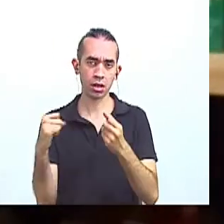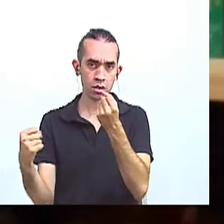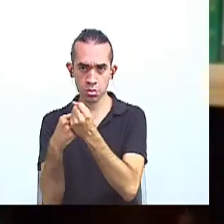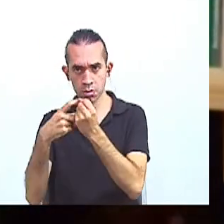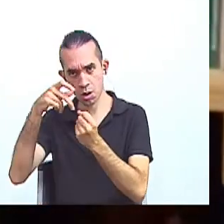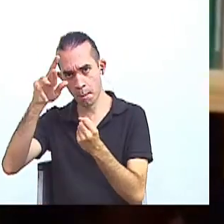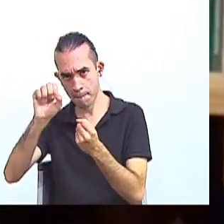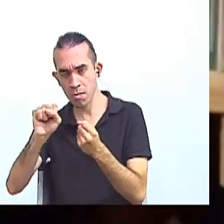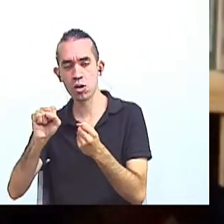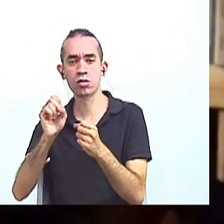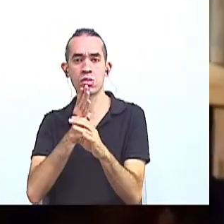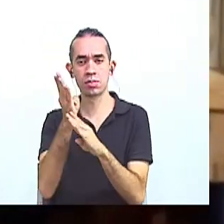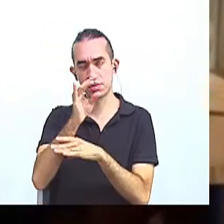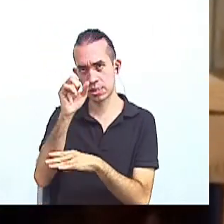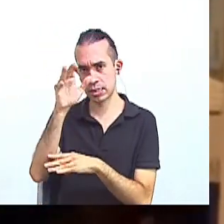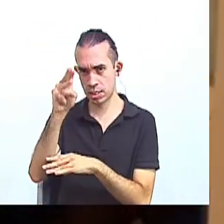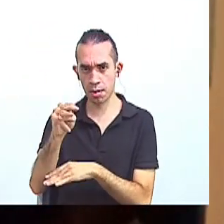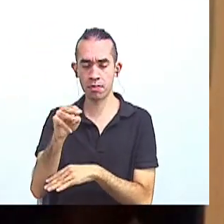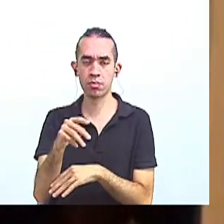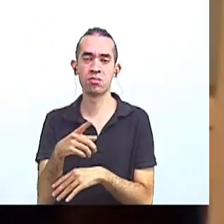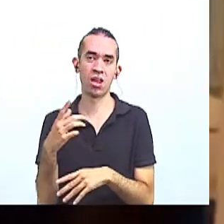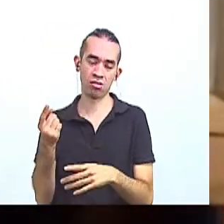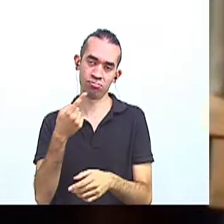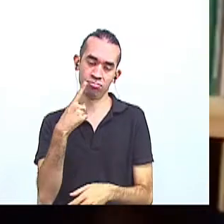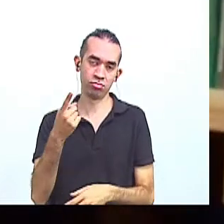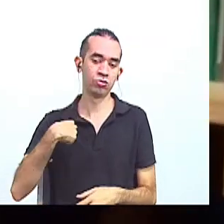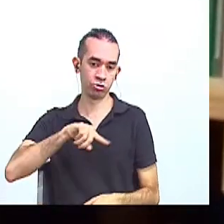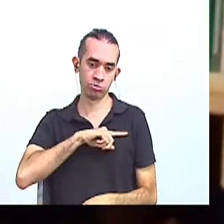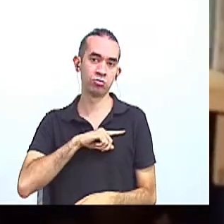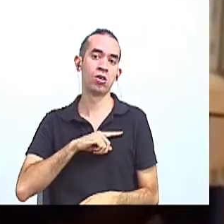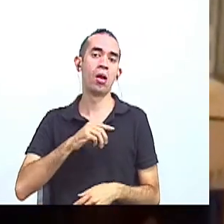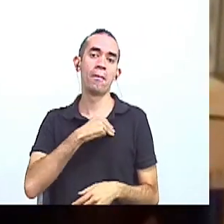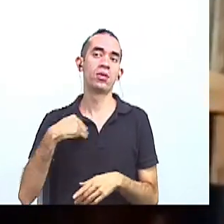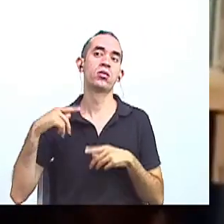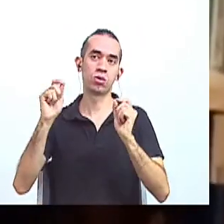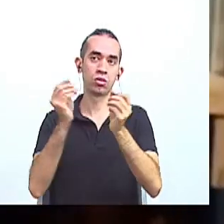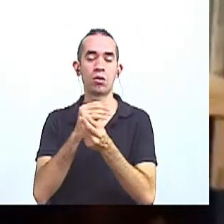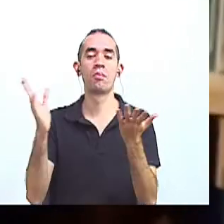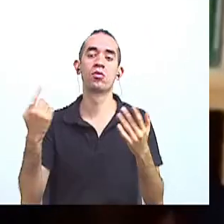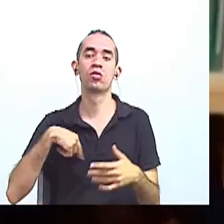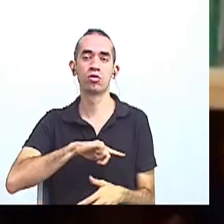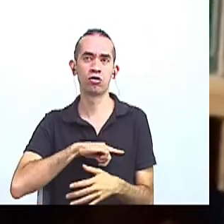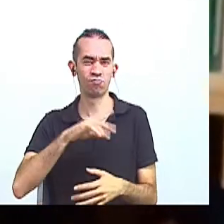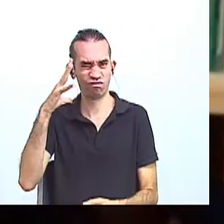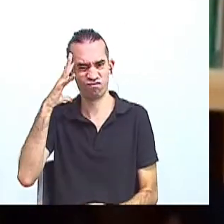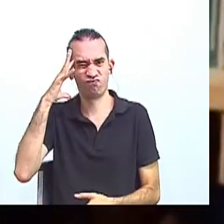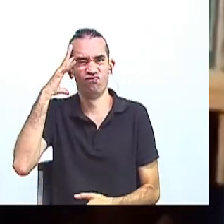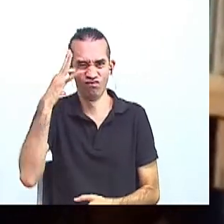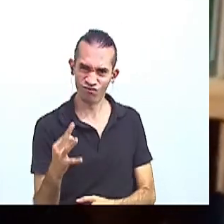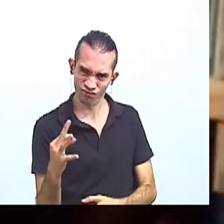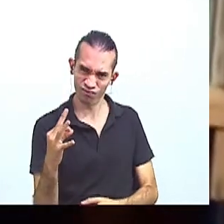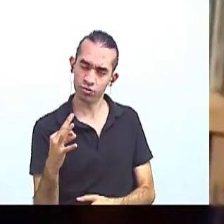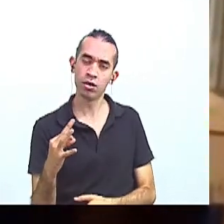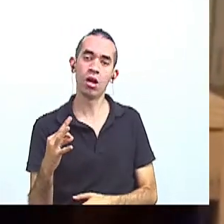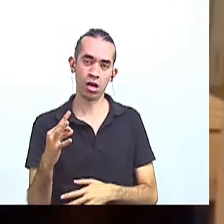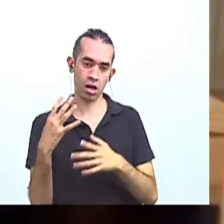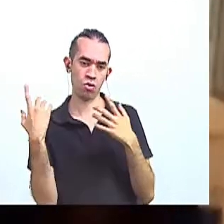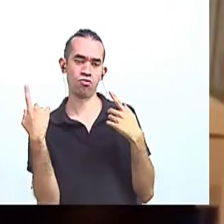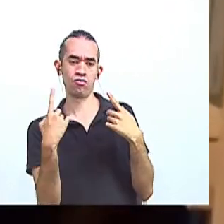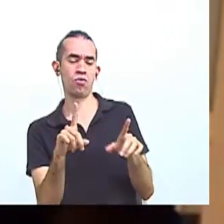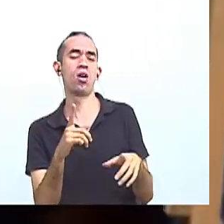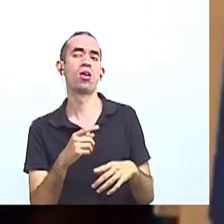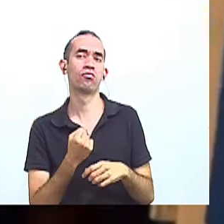of STEAM careers today, let me tell you first that here at the Ministry of Public Education, we do strongly believe in the fact that through the exploration